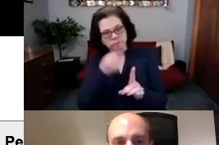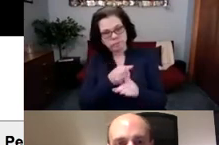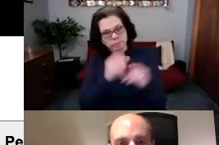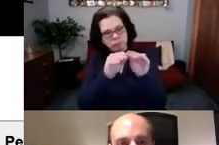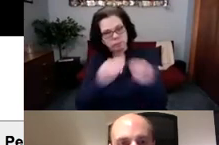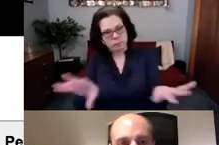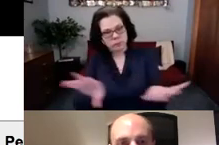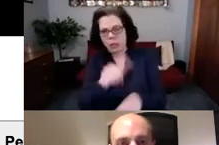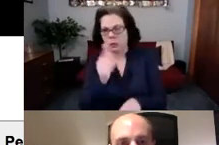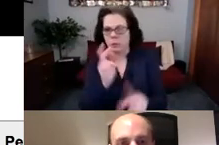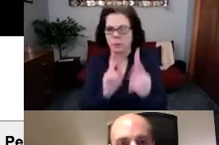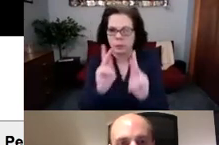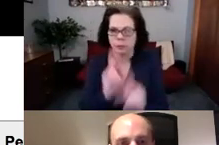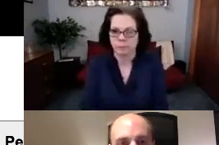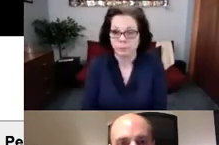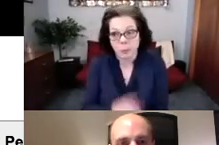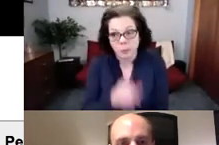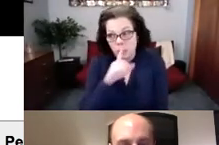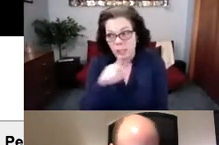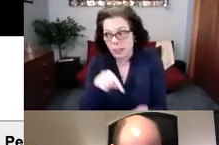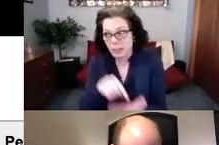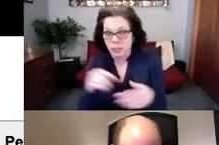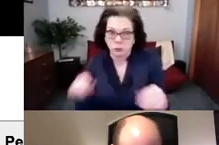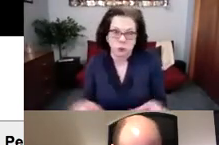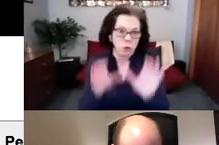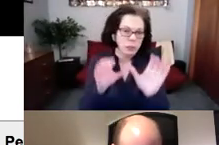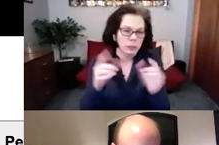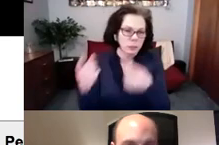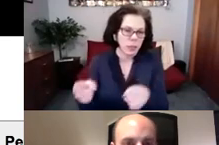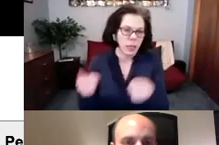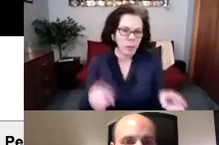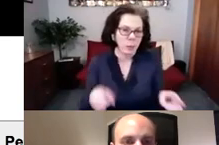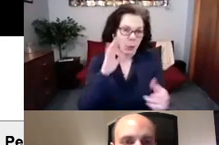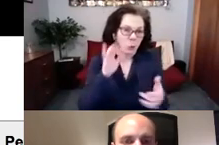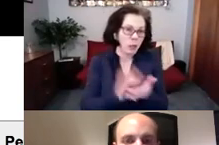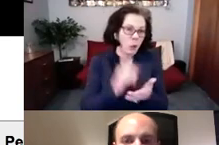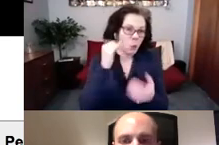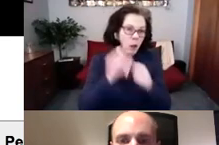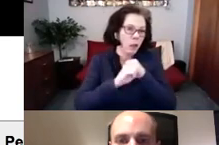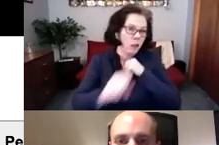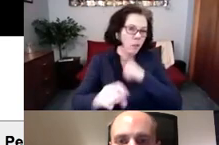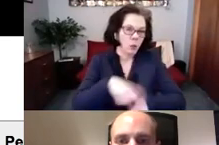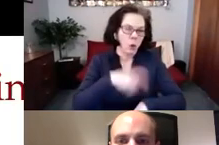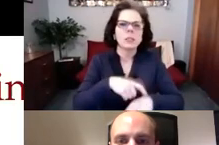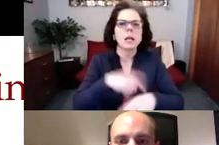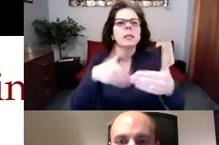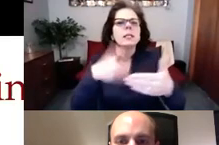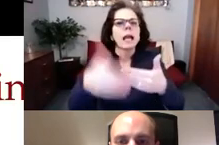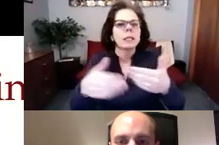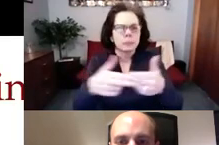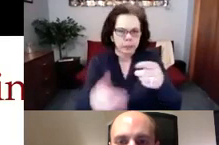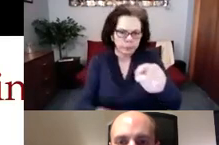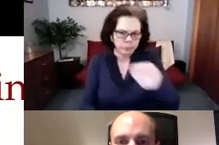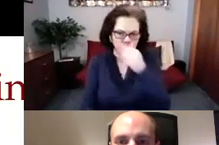this crisis is spreading and has continued for so long. So the next slide is what I was referring to, Jeffrey, the one that gives the link